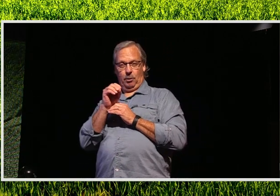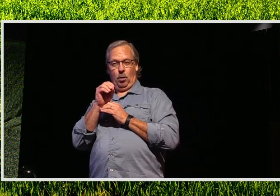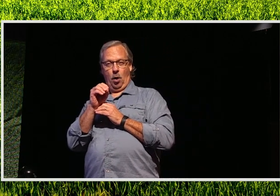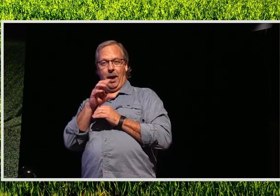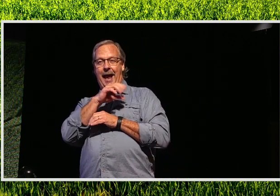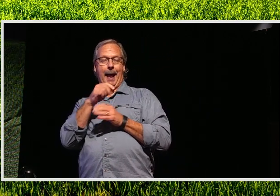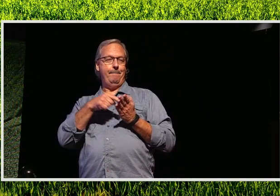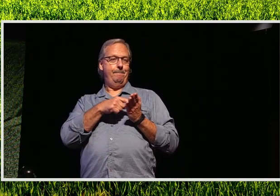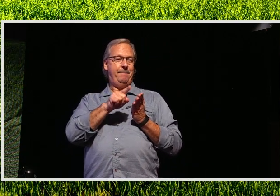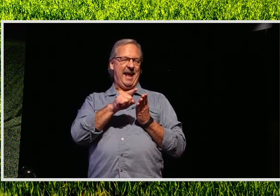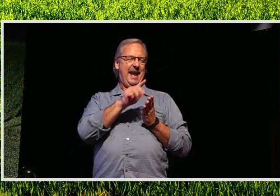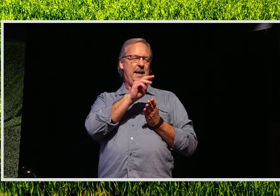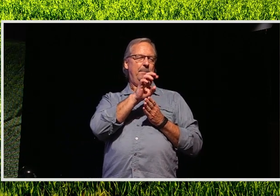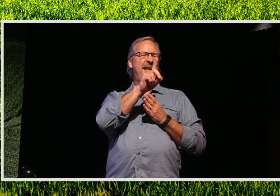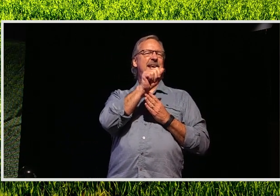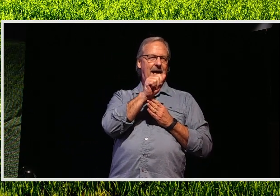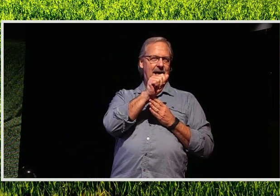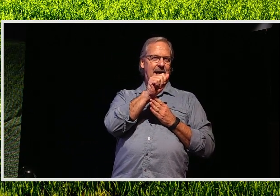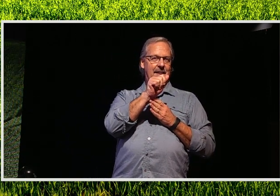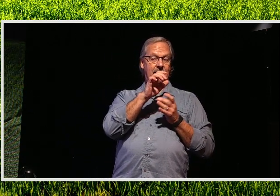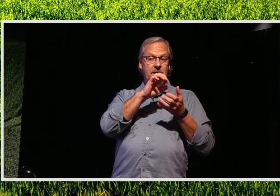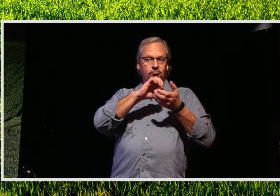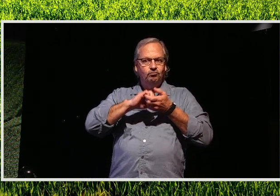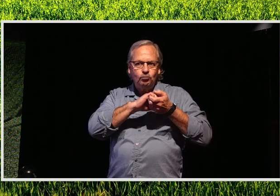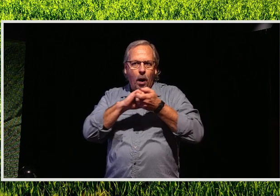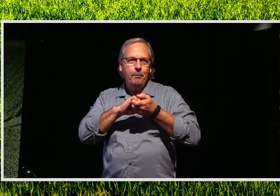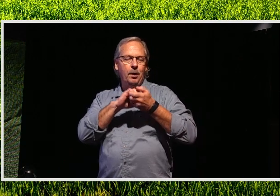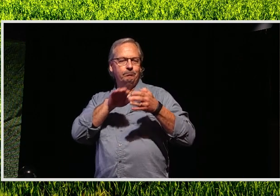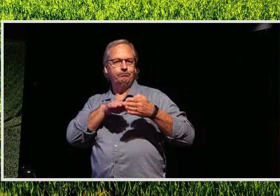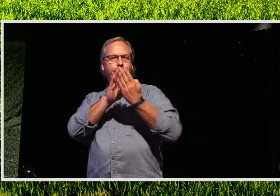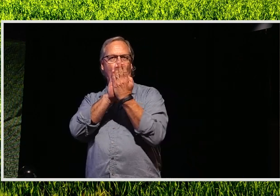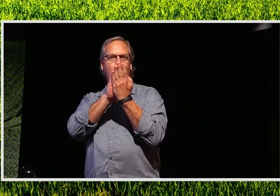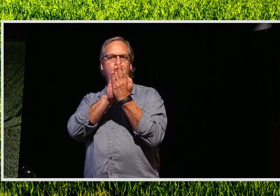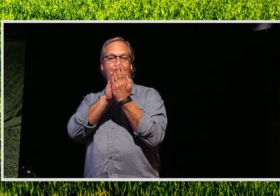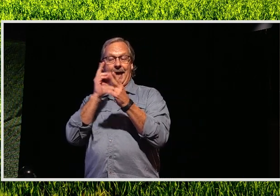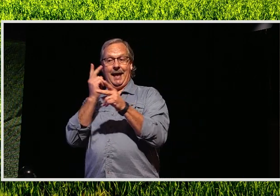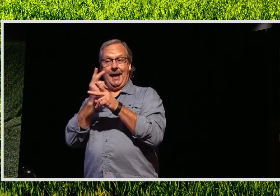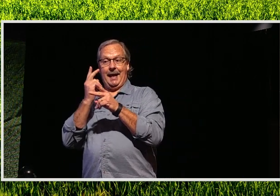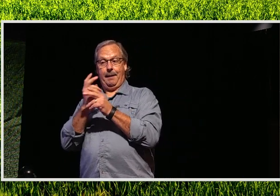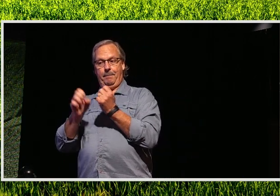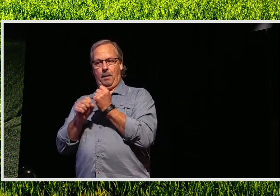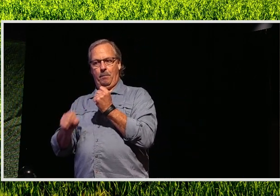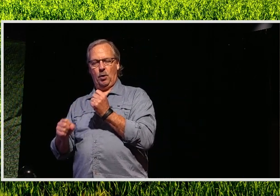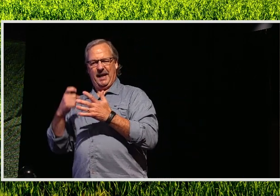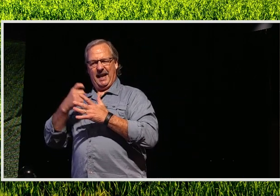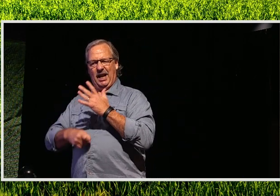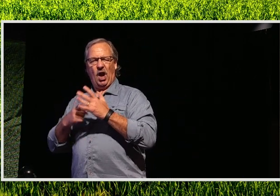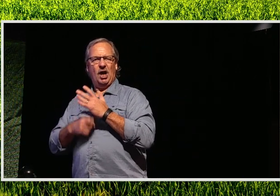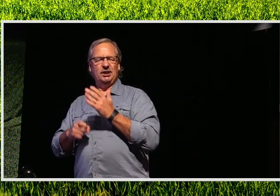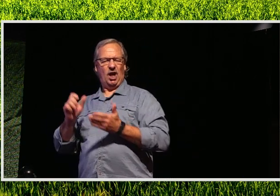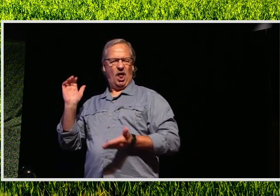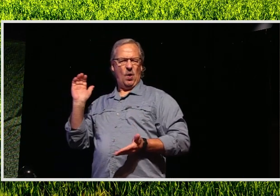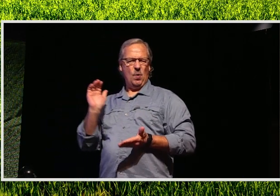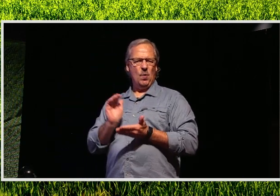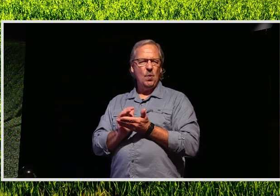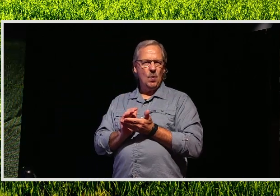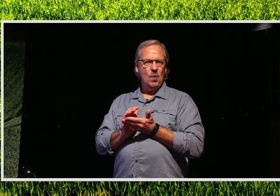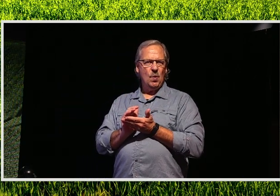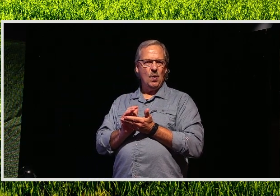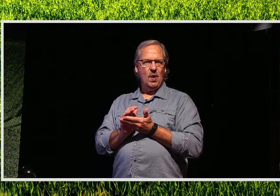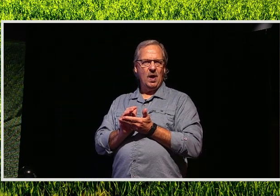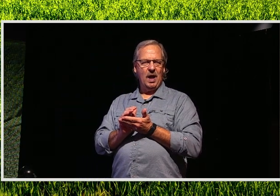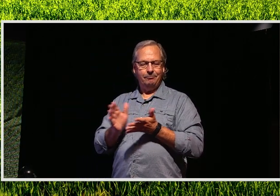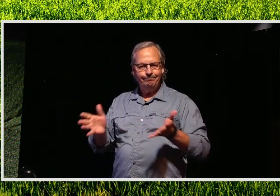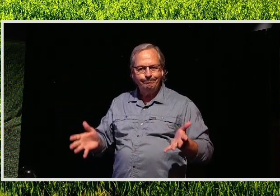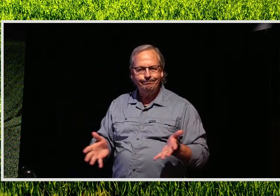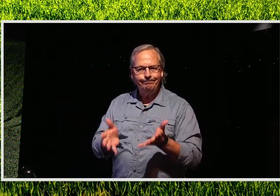paid media. This cooperative marketing approach has kept our marketing costs surprisingly low while driving